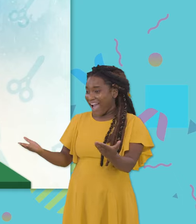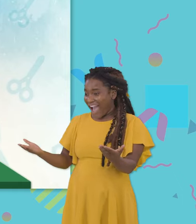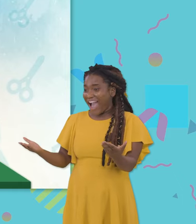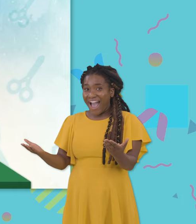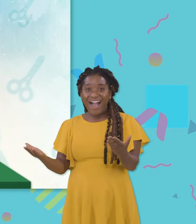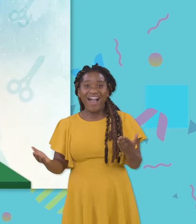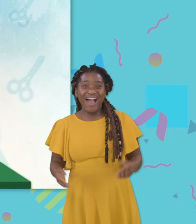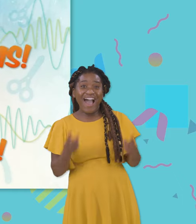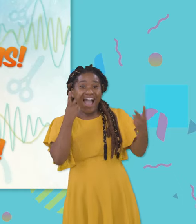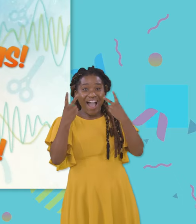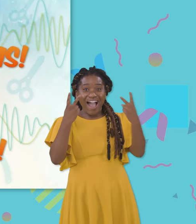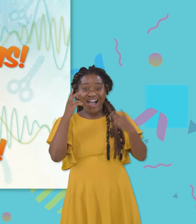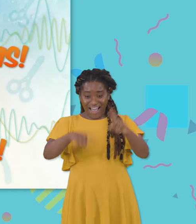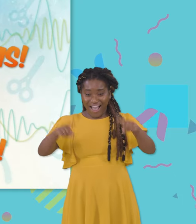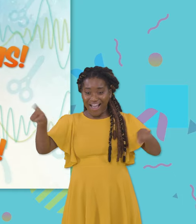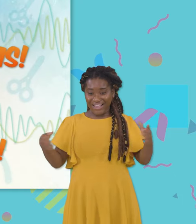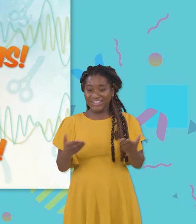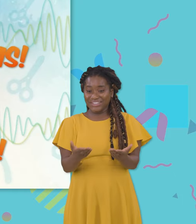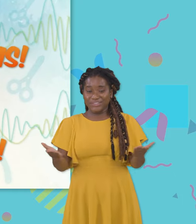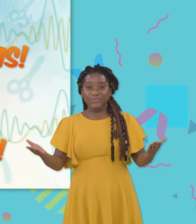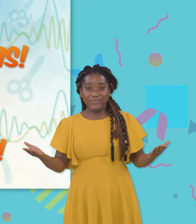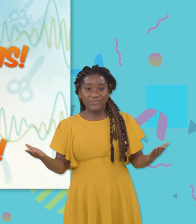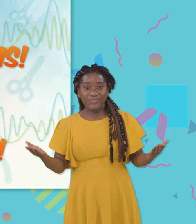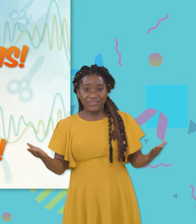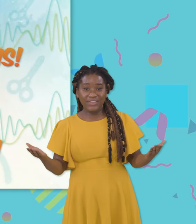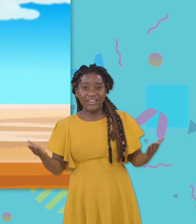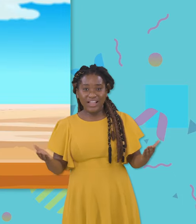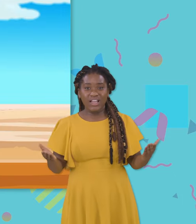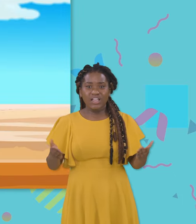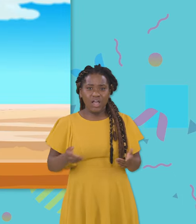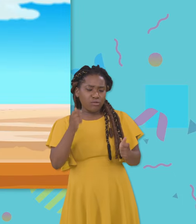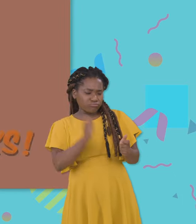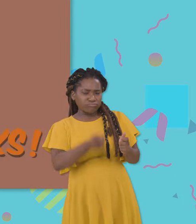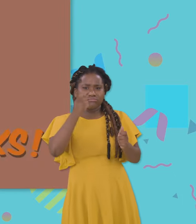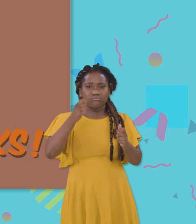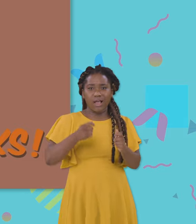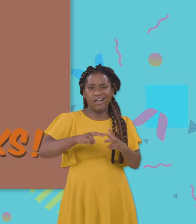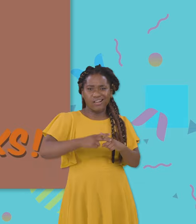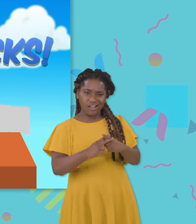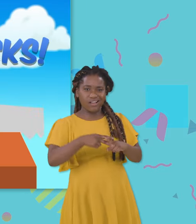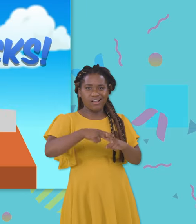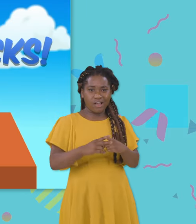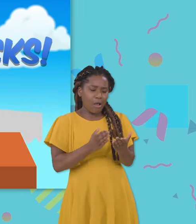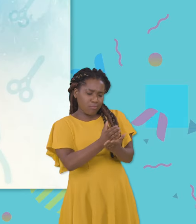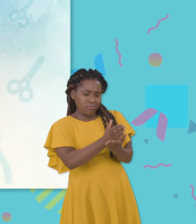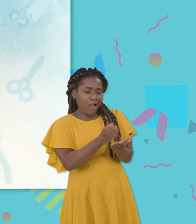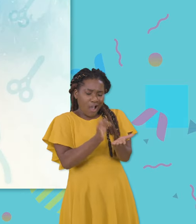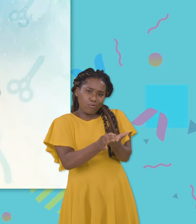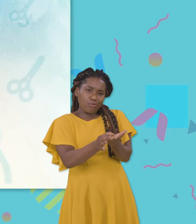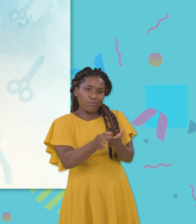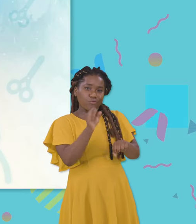working with tools, you hear all kinds of things. You hear thuds and squeaks, cracks